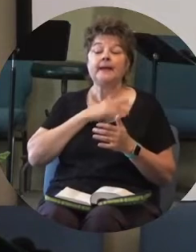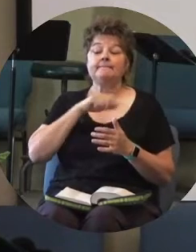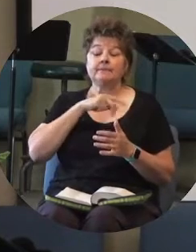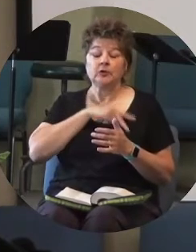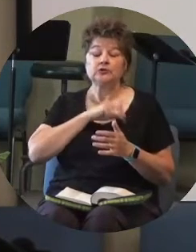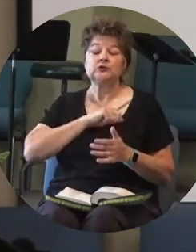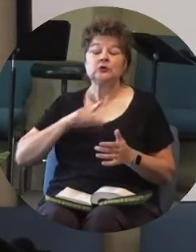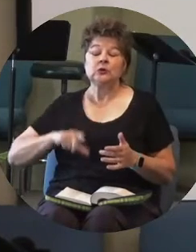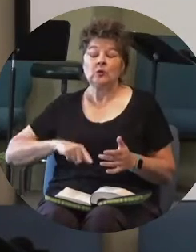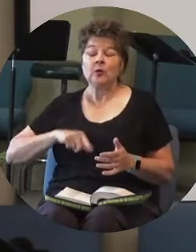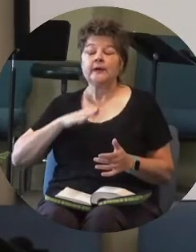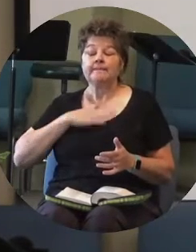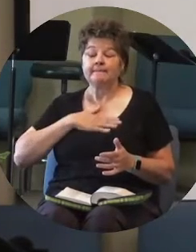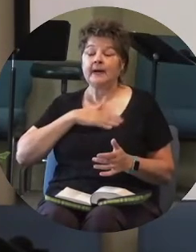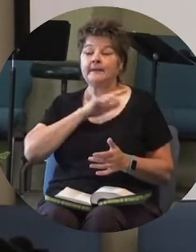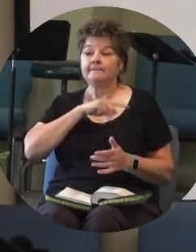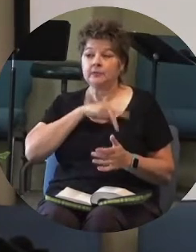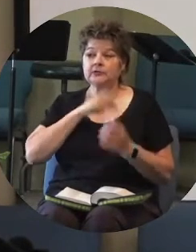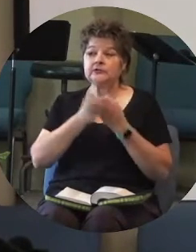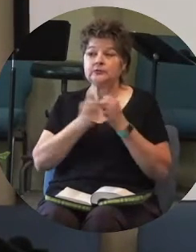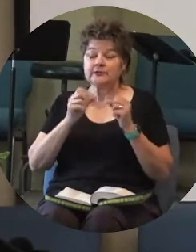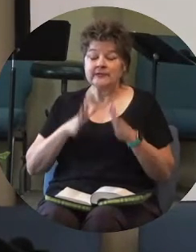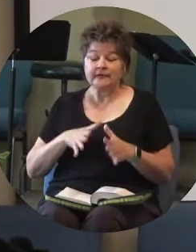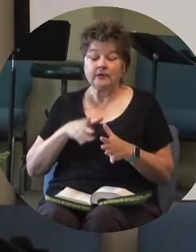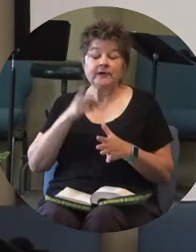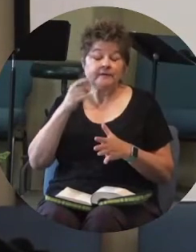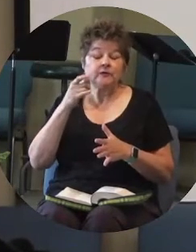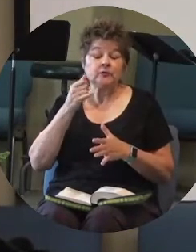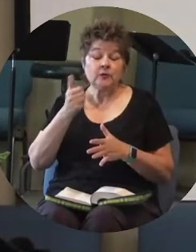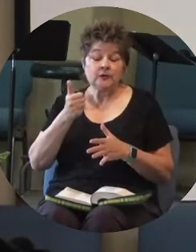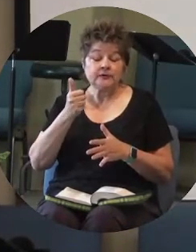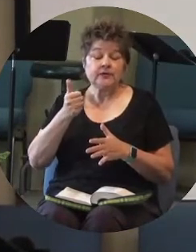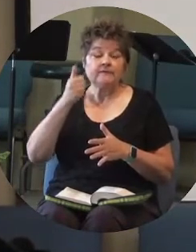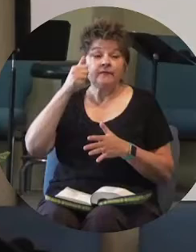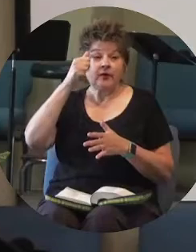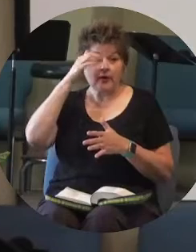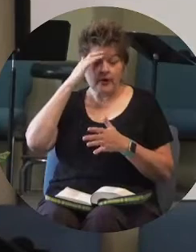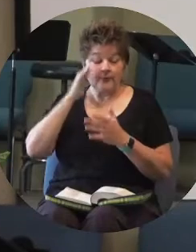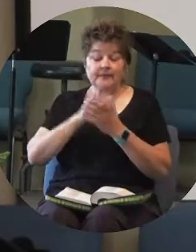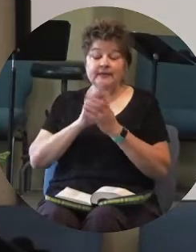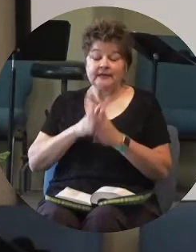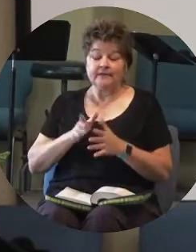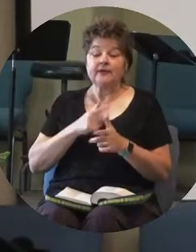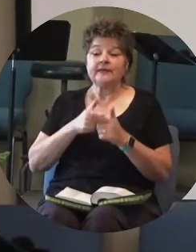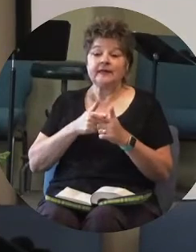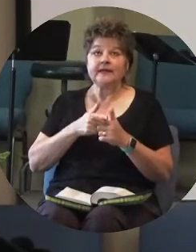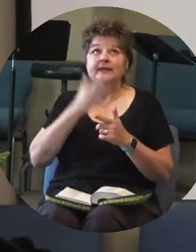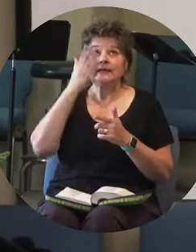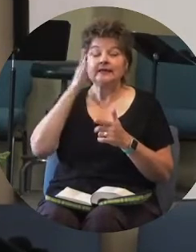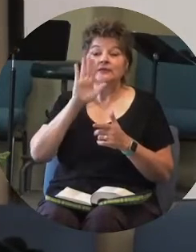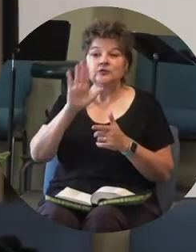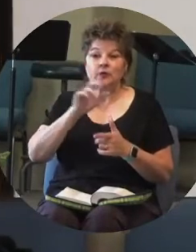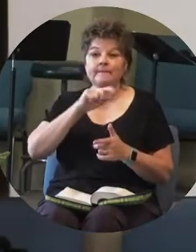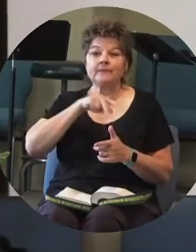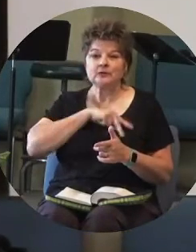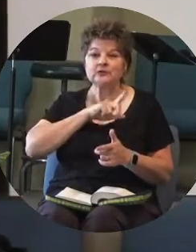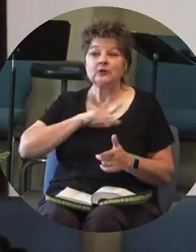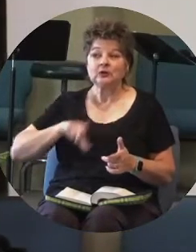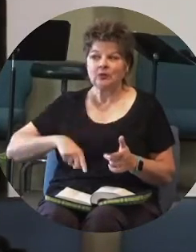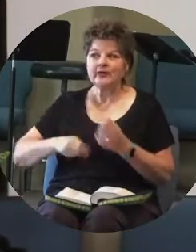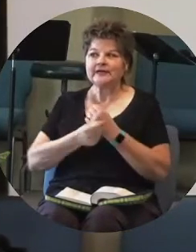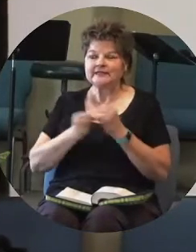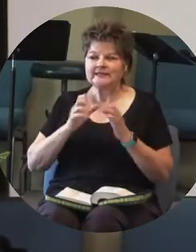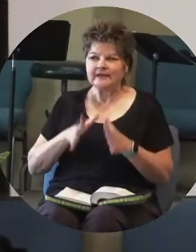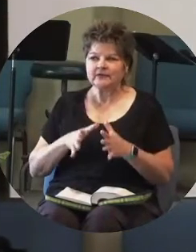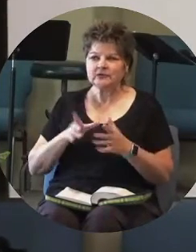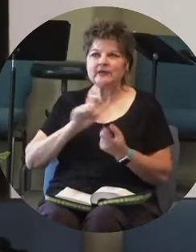Savior. And if you're a believer, he is your personal Lord and your personal Savior. And so that changes the whole dynamic between